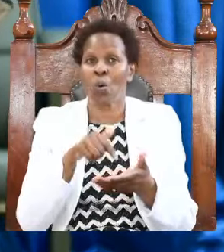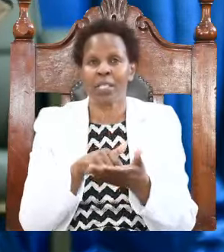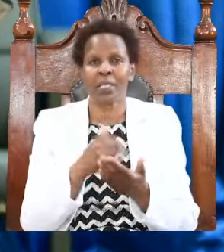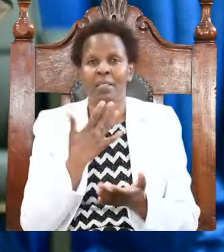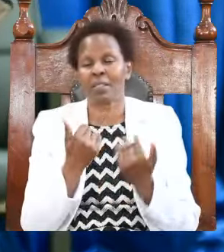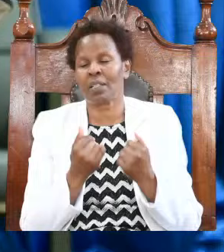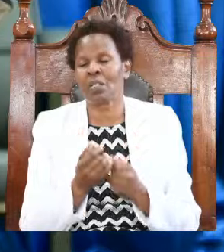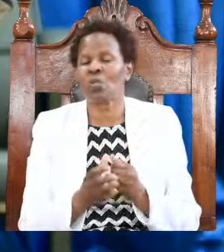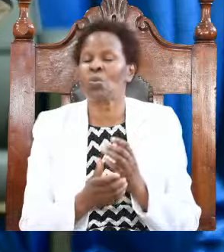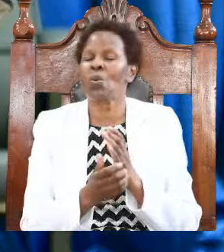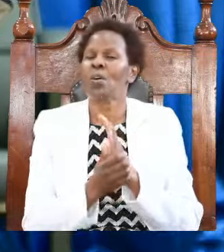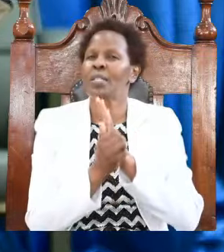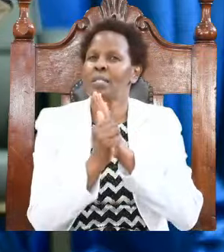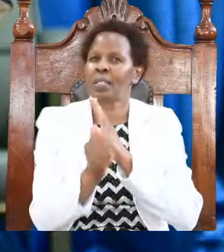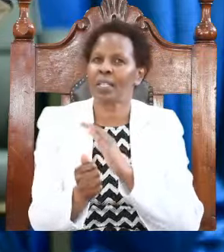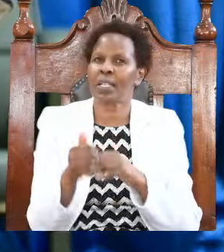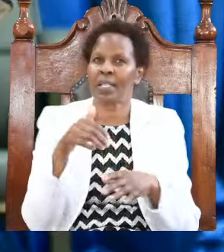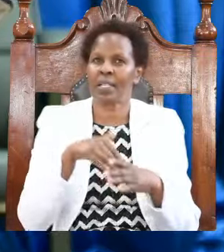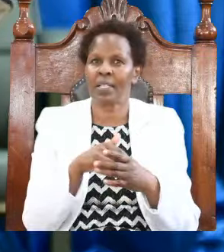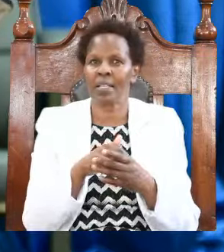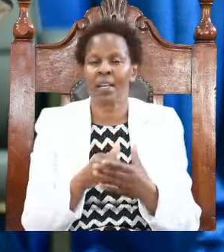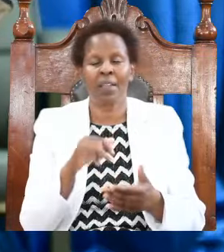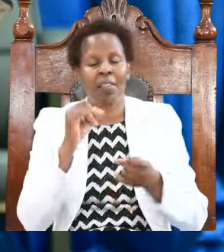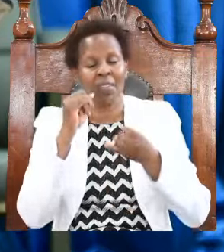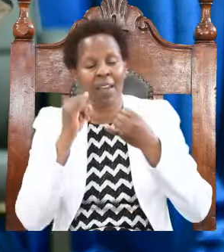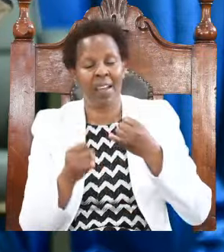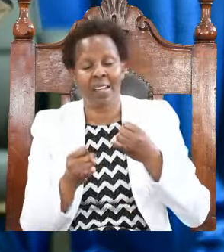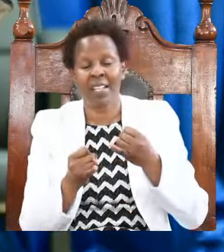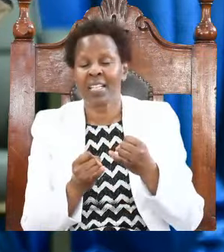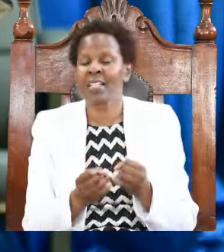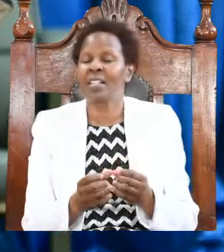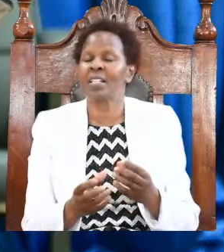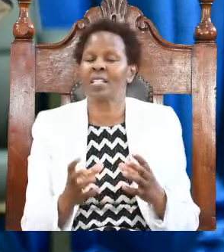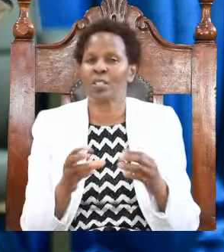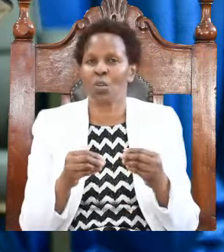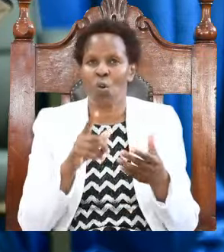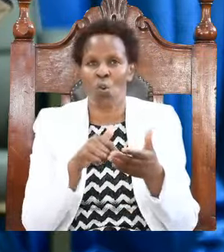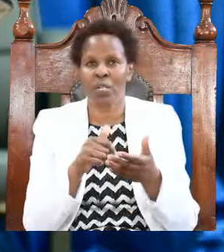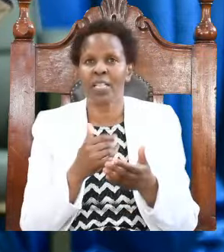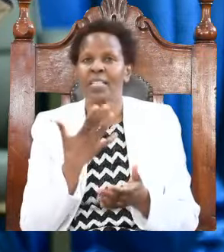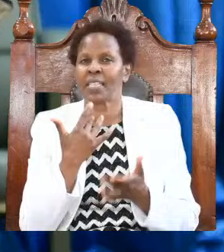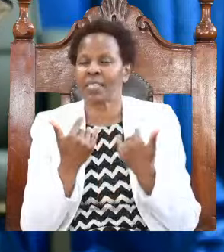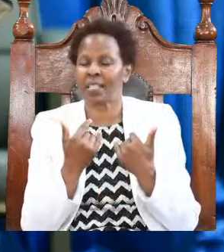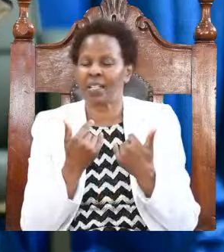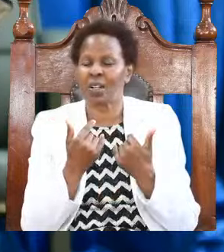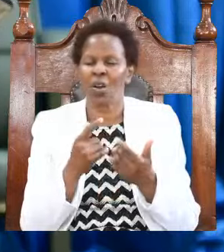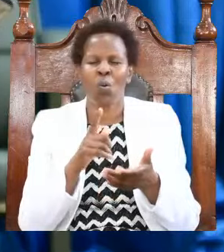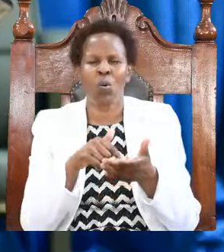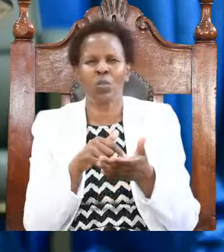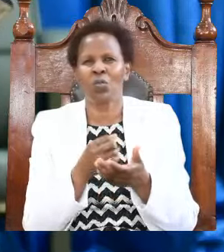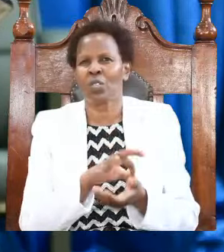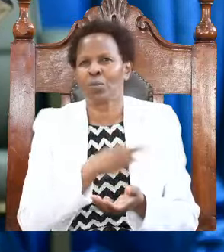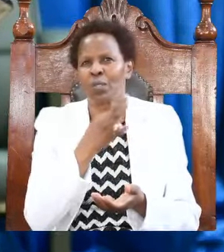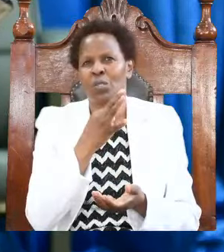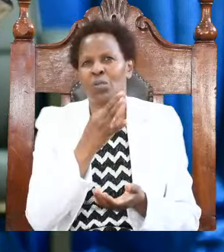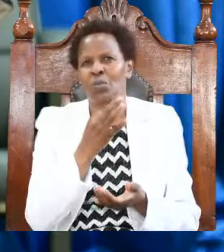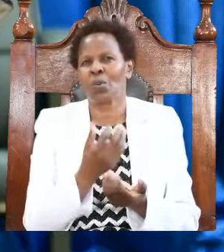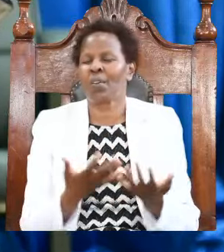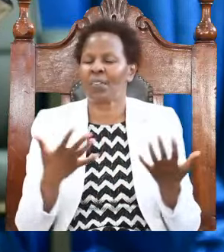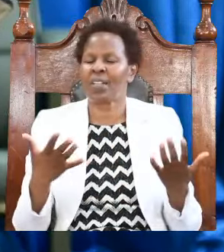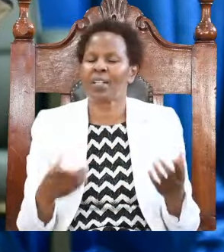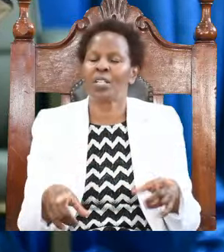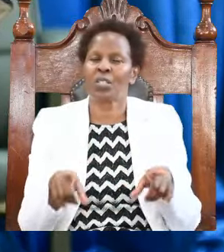that somehow by the end of the day, I'll be able to achieve what I want. What about spiritual matters? In the